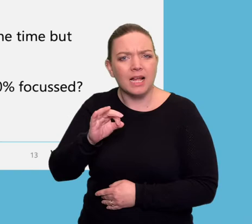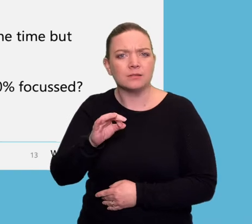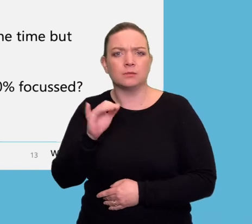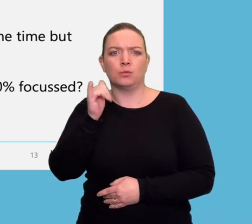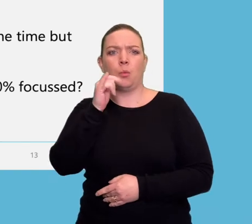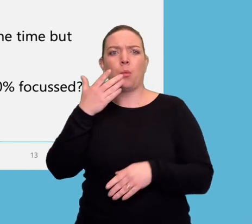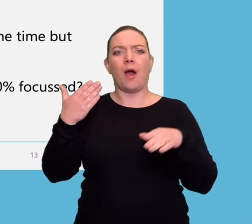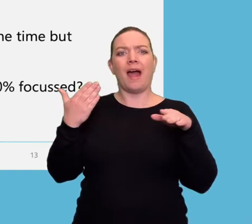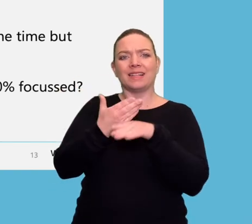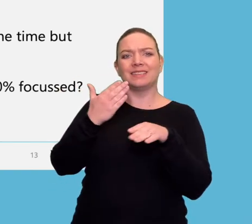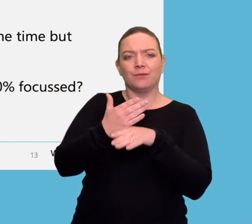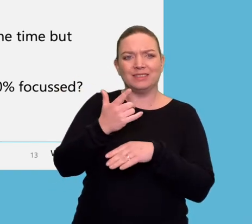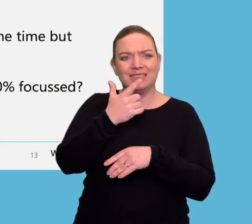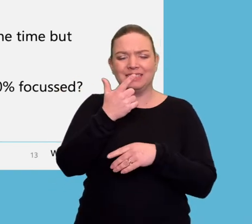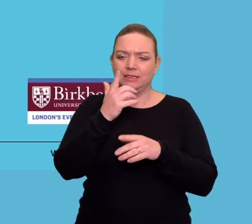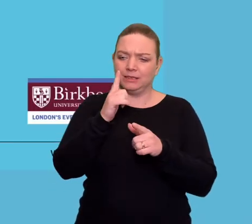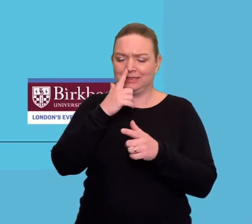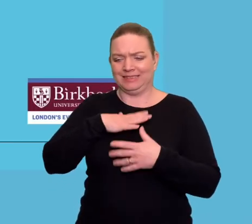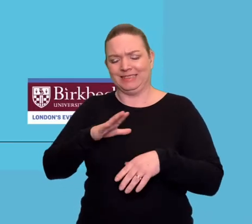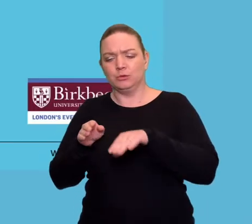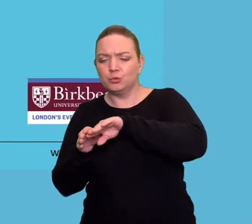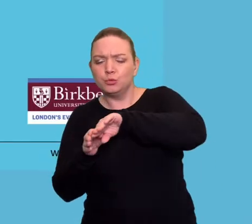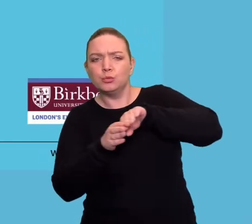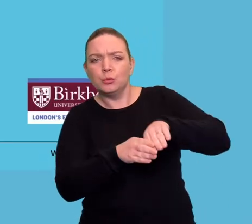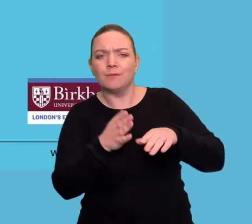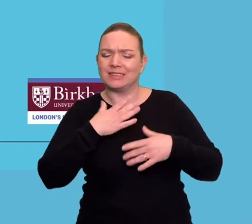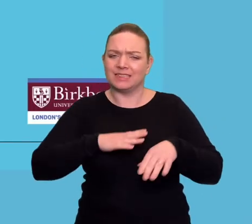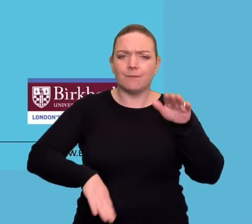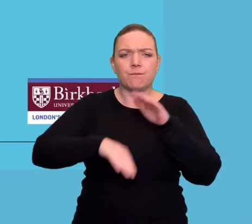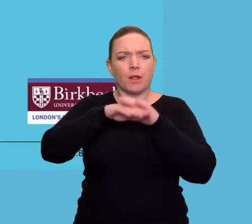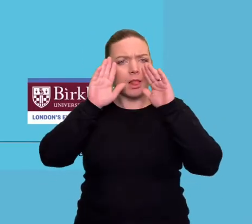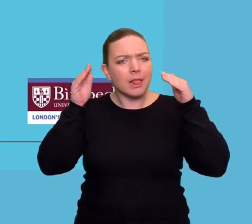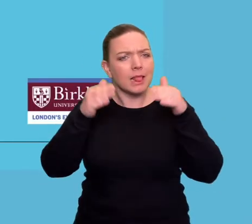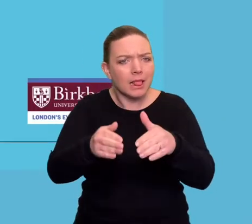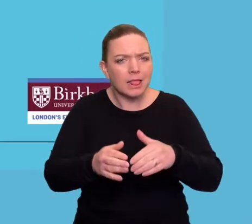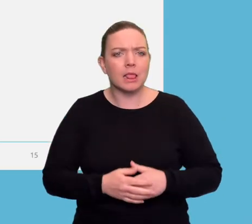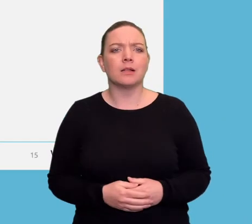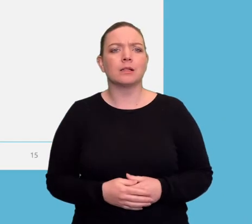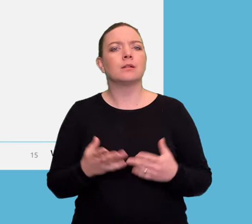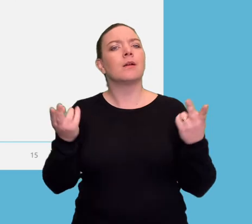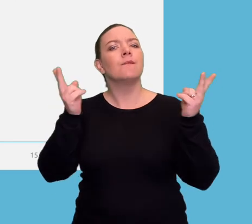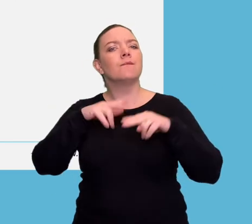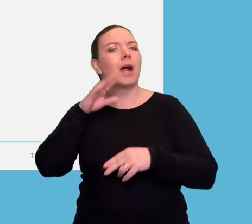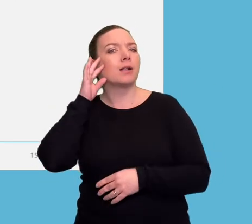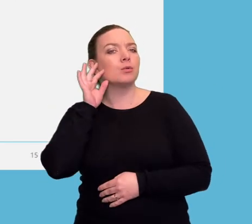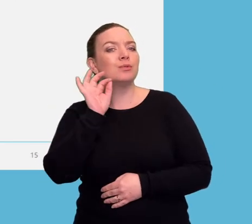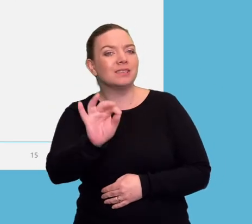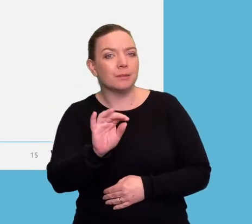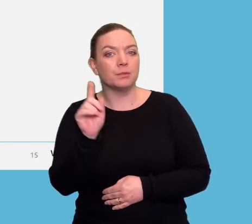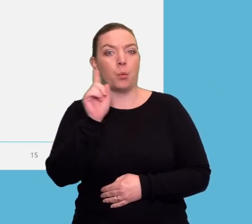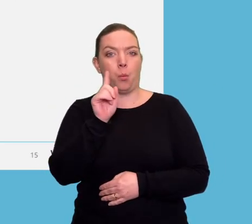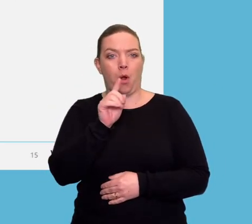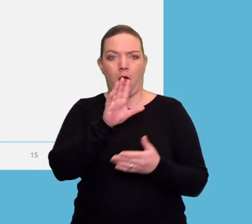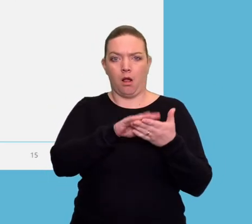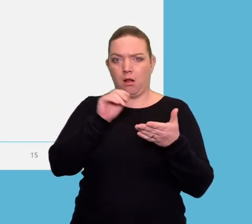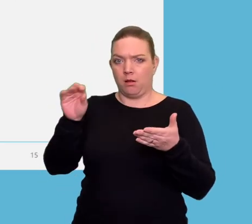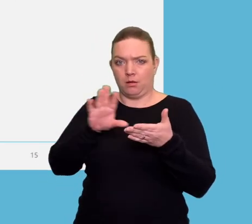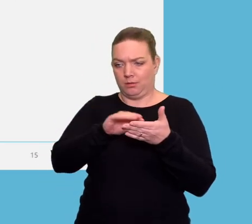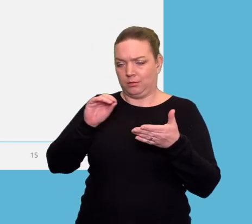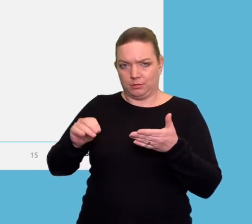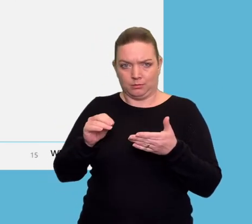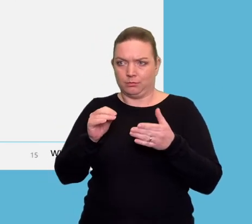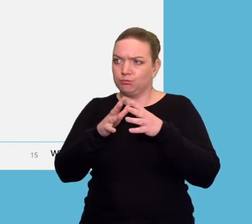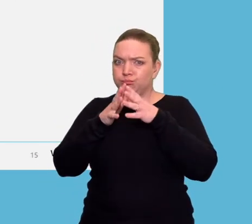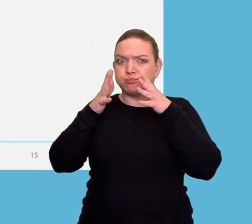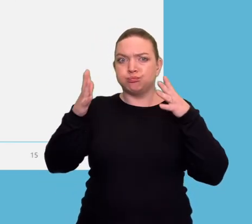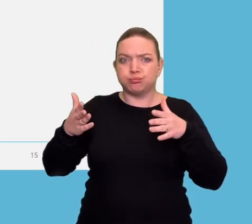you can be 100% focused? So for the final tips, tip one is to break up the big tasks.